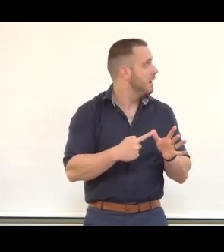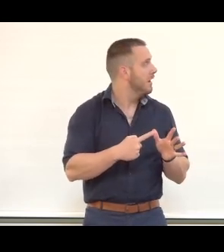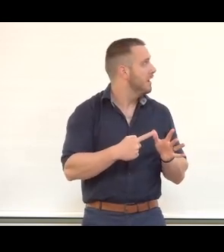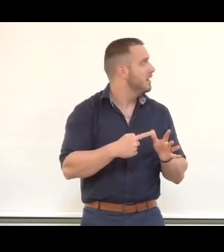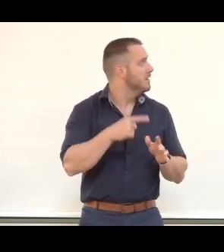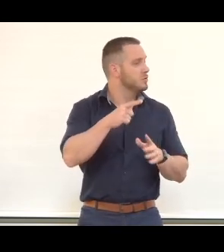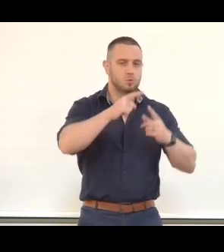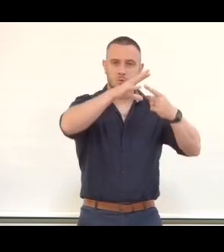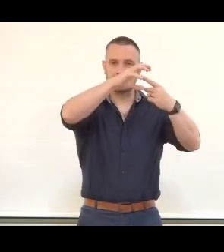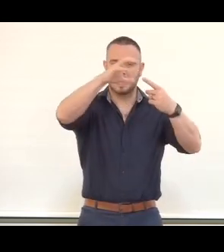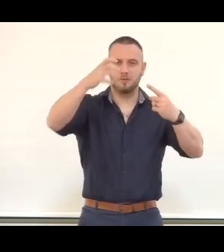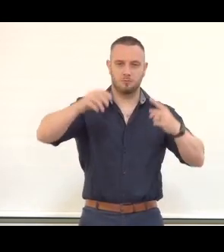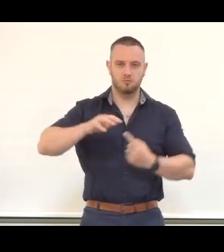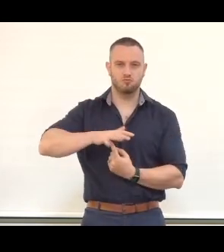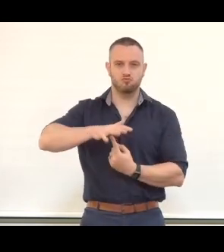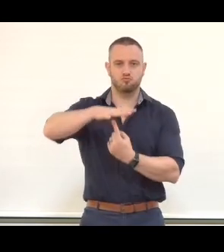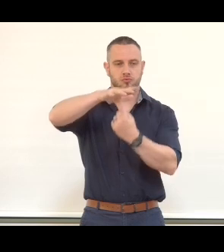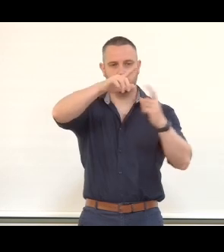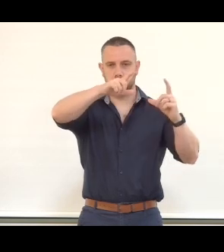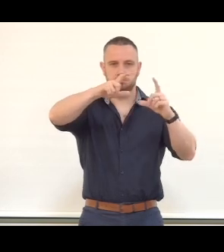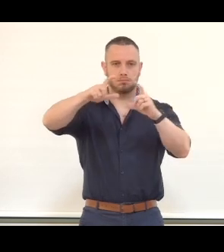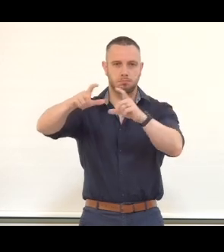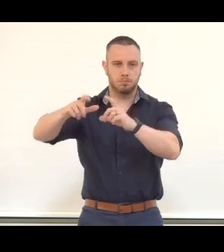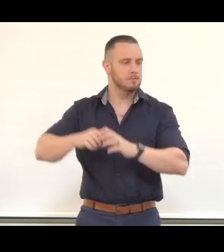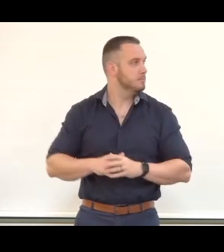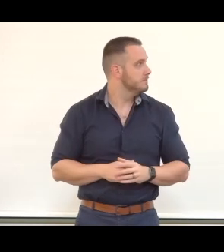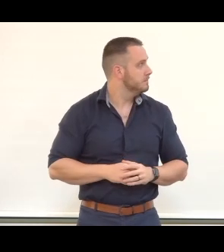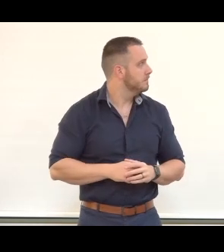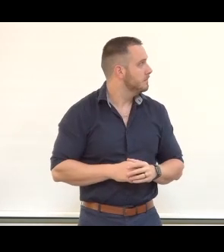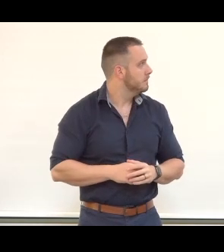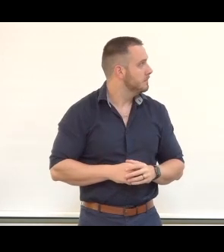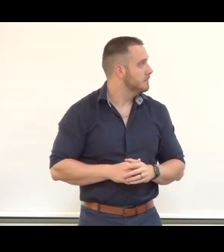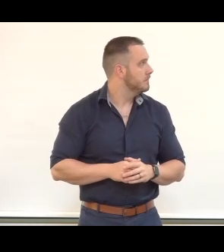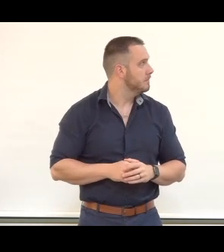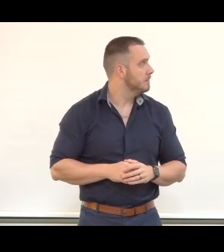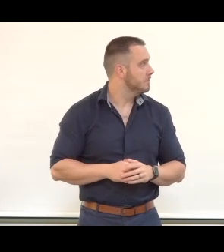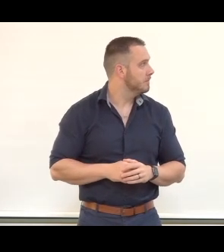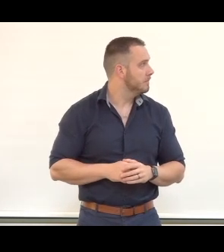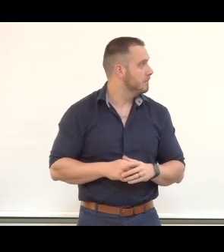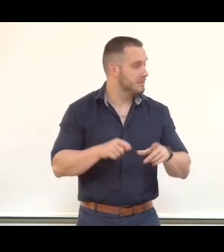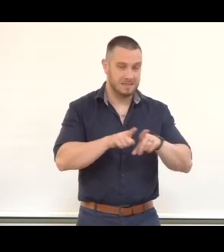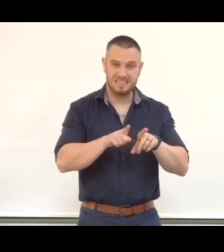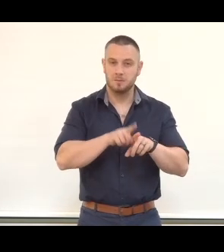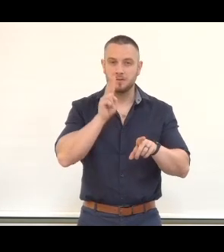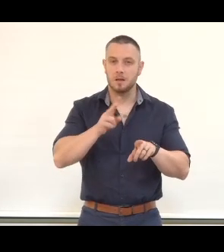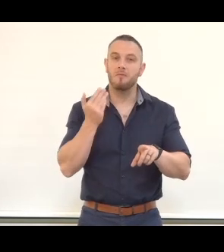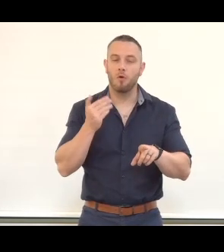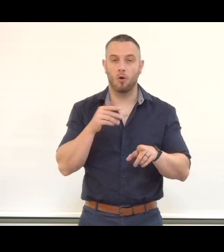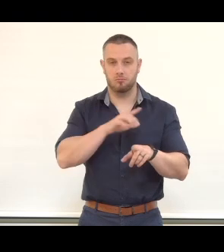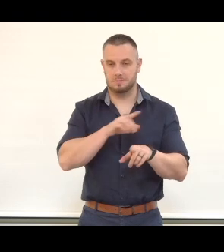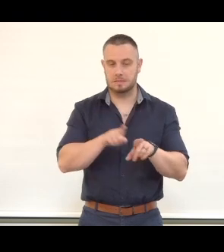clouds, right? Taken from the drone atop Mount Ararat. That's again the habitat you've already seen at